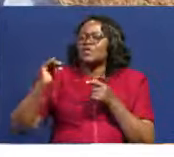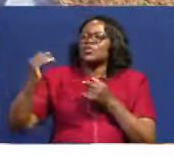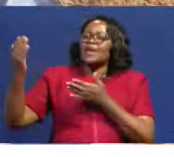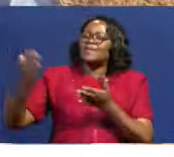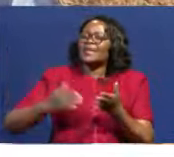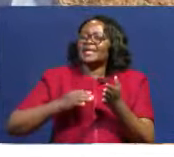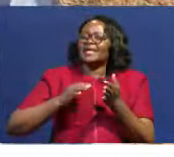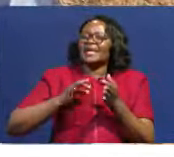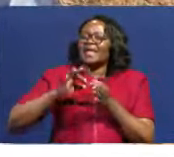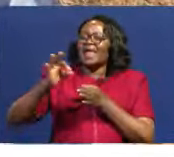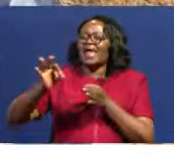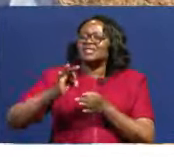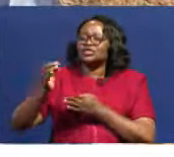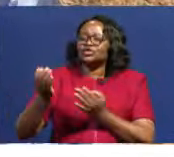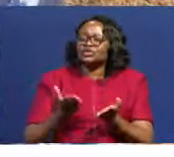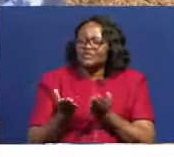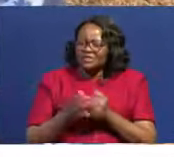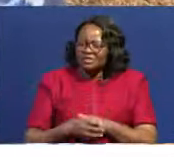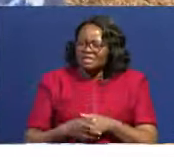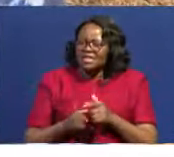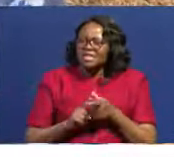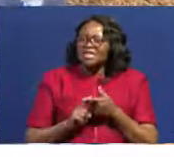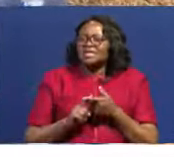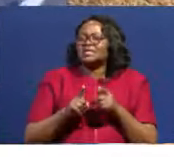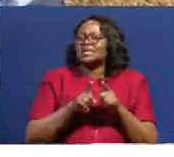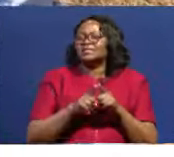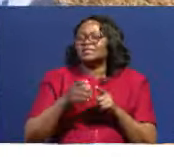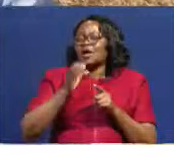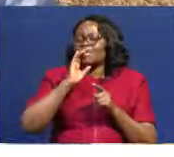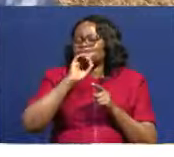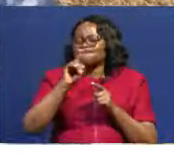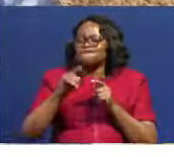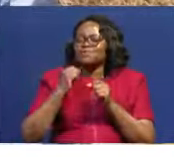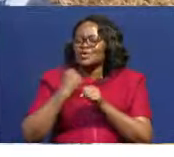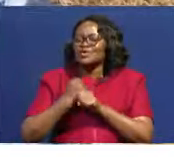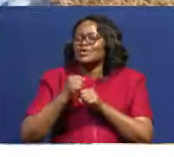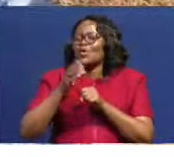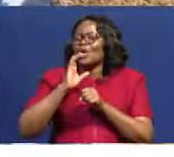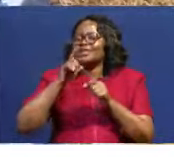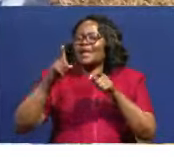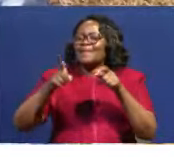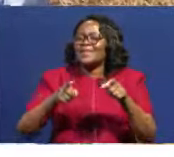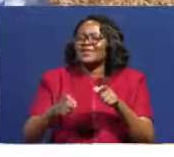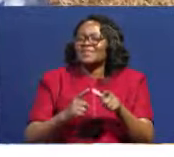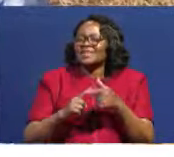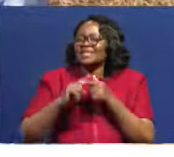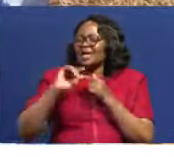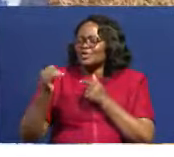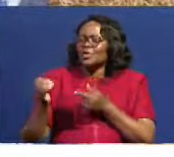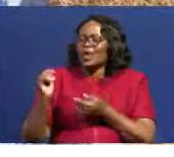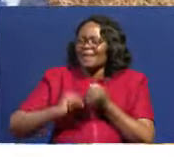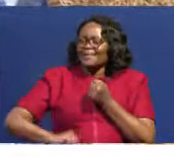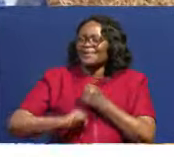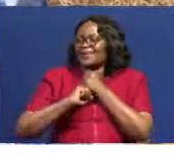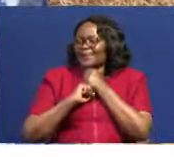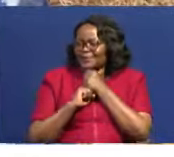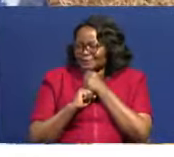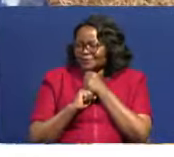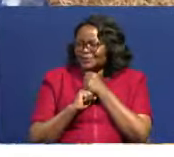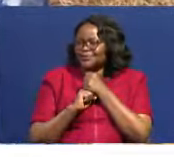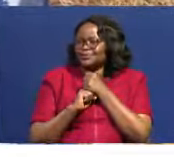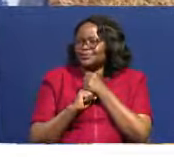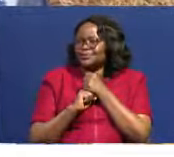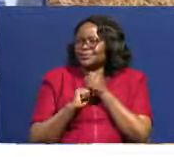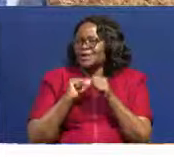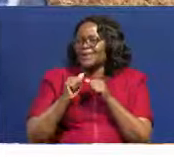extension services. Then as irrigation, we'll also be doing the water management. So that's how the county would come in towards the end of the part